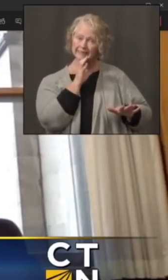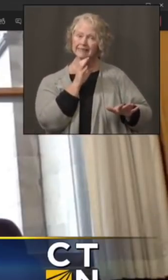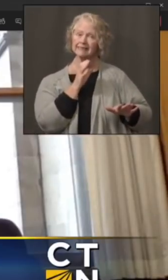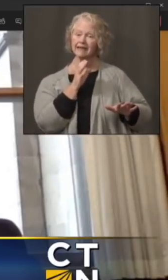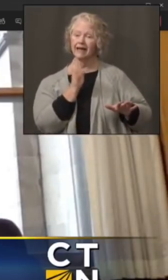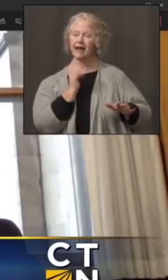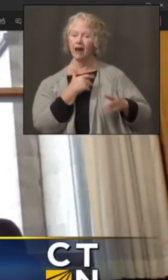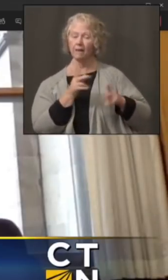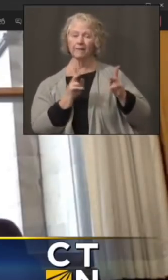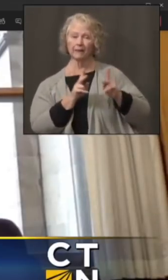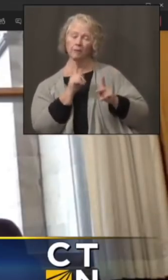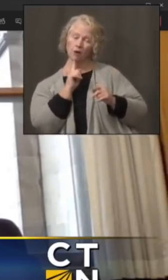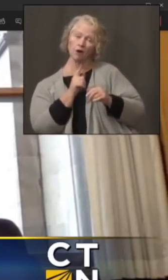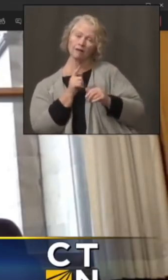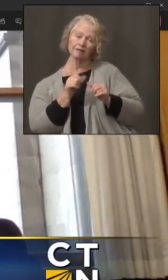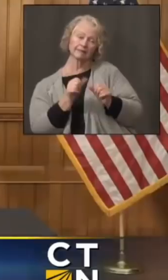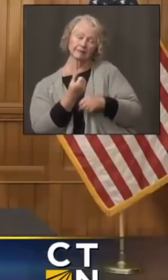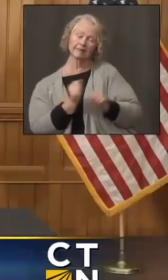safe.